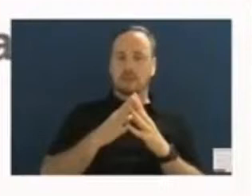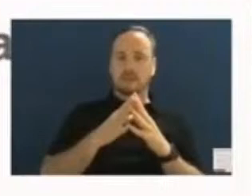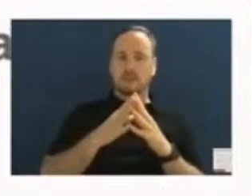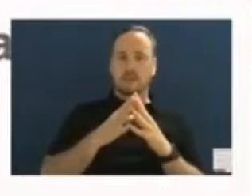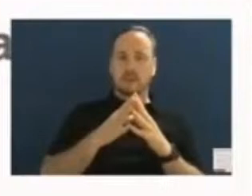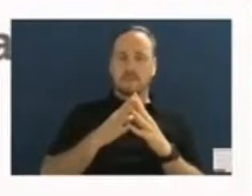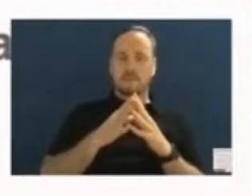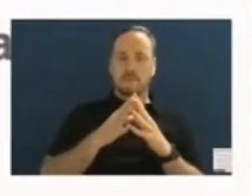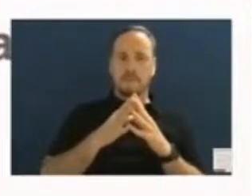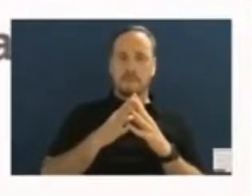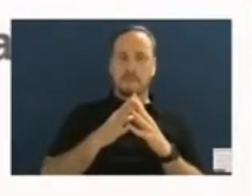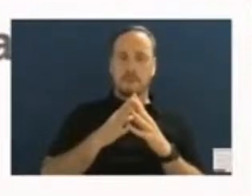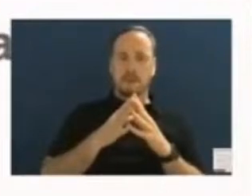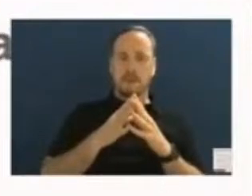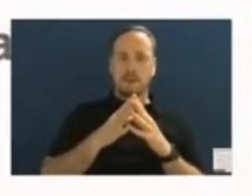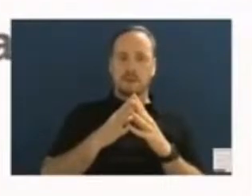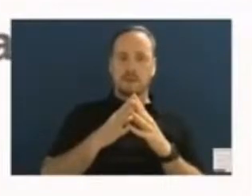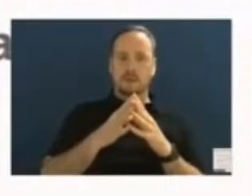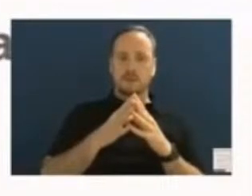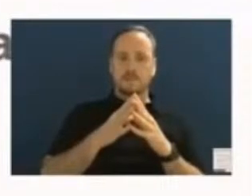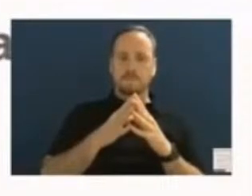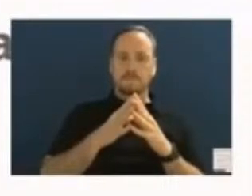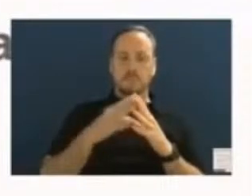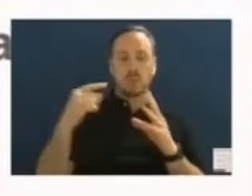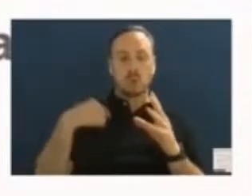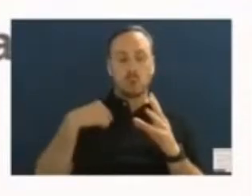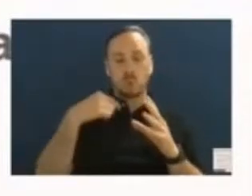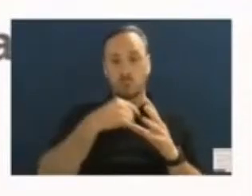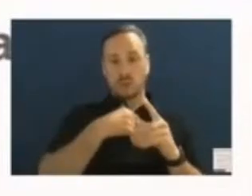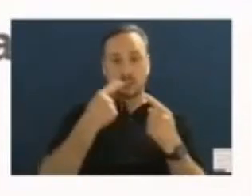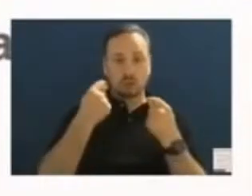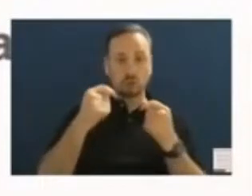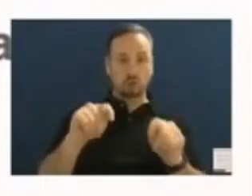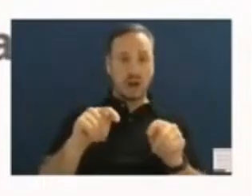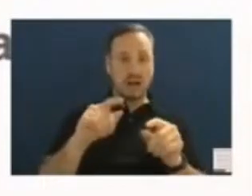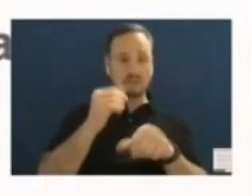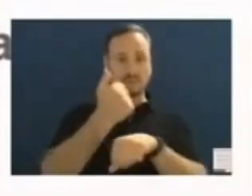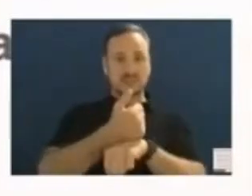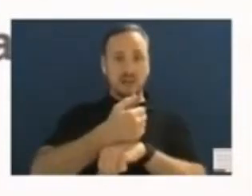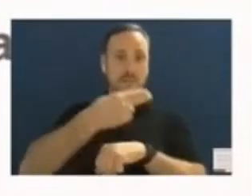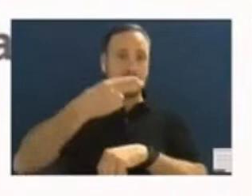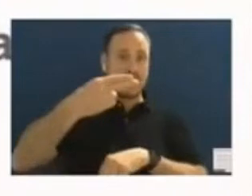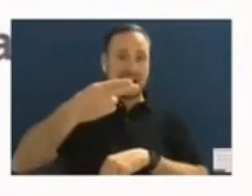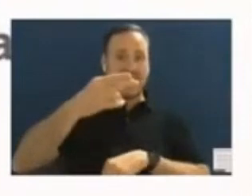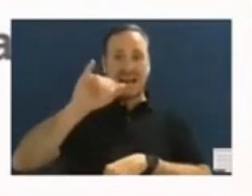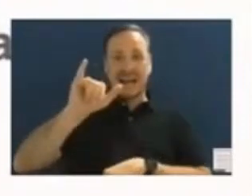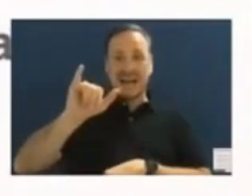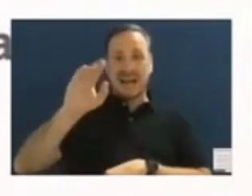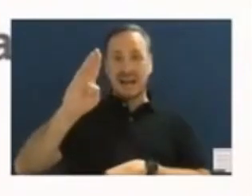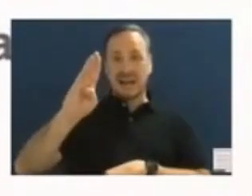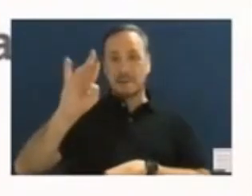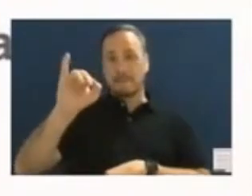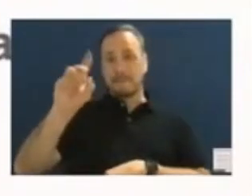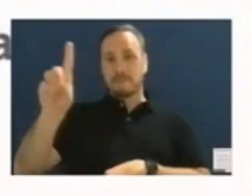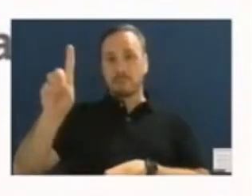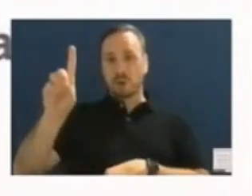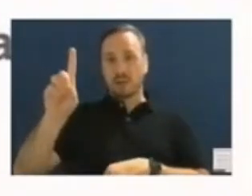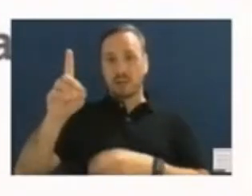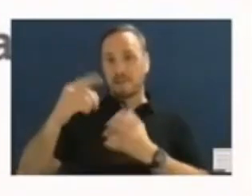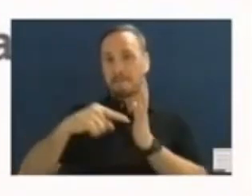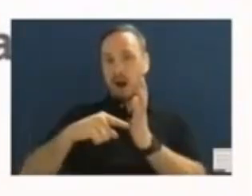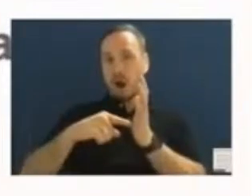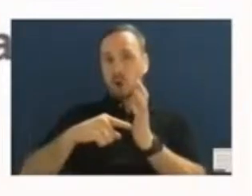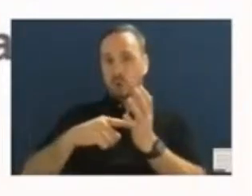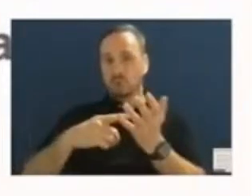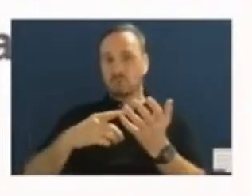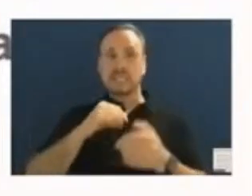have already begun to approach a hybrid model of instruction. And what we've learned is that approaching hybrid instruction is not impossible,